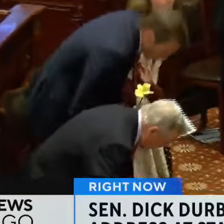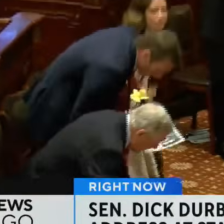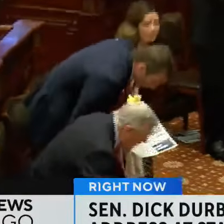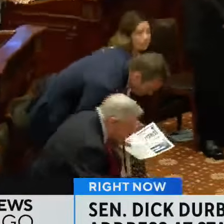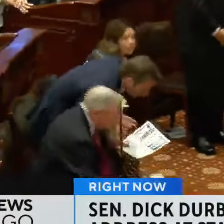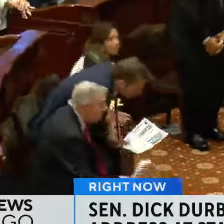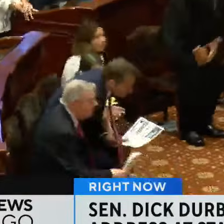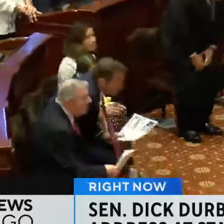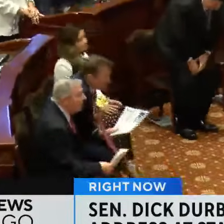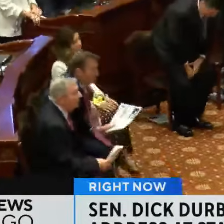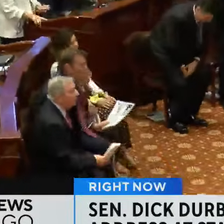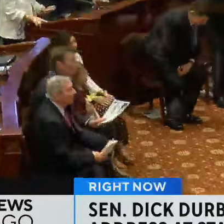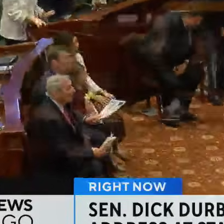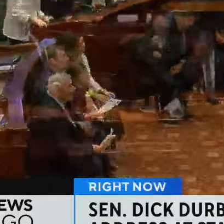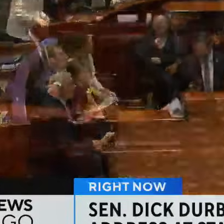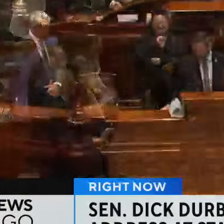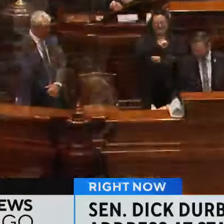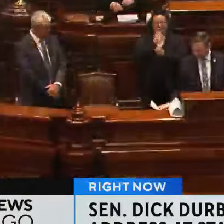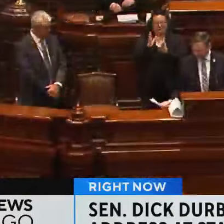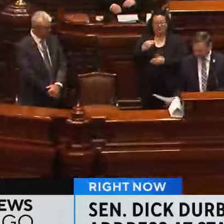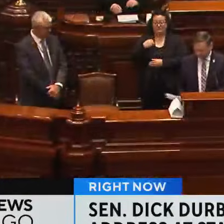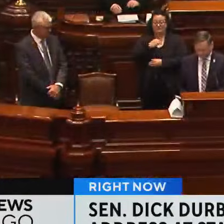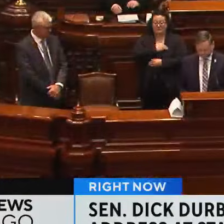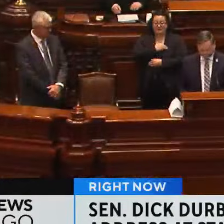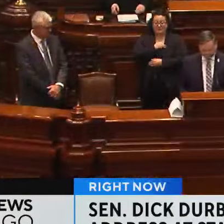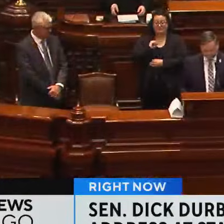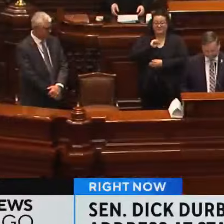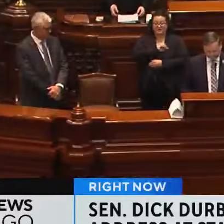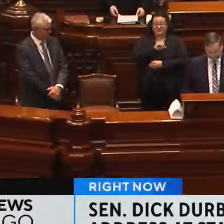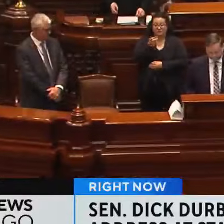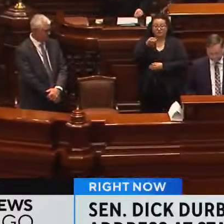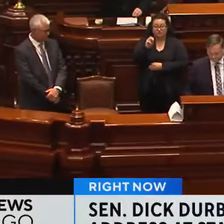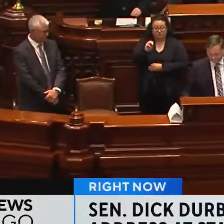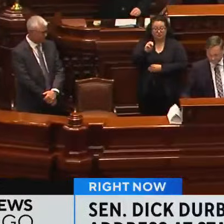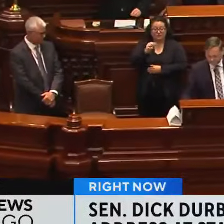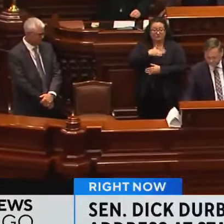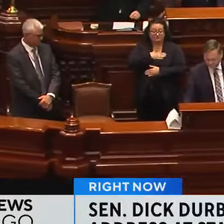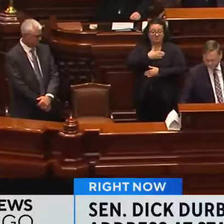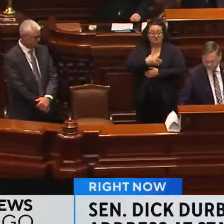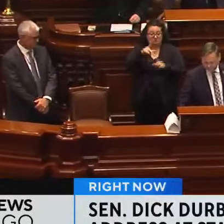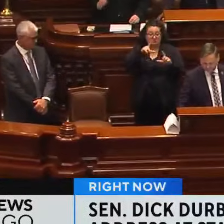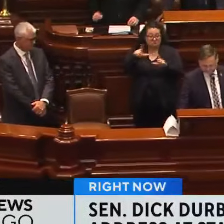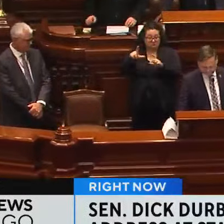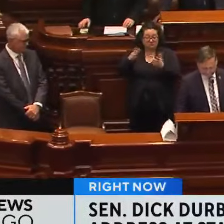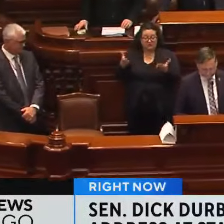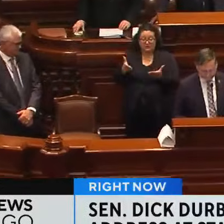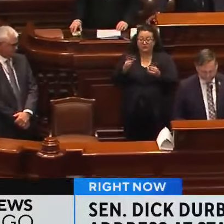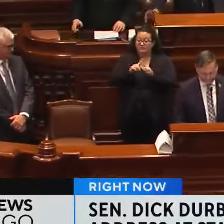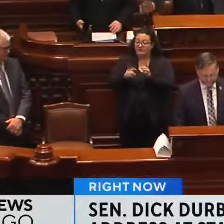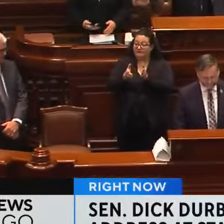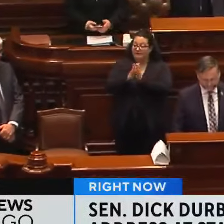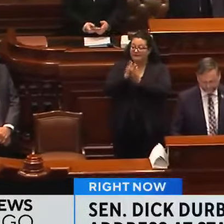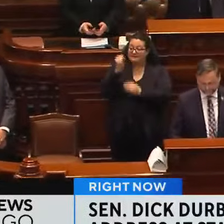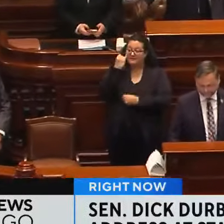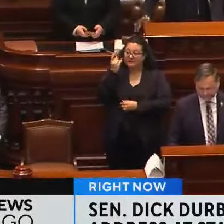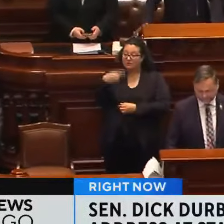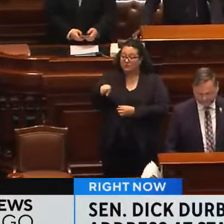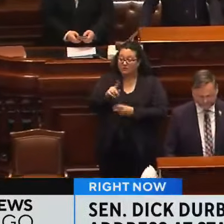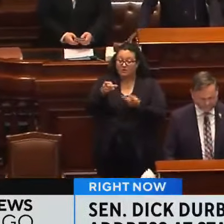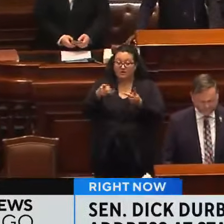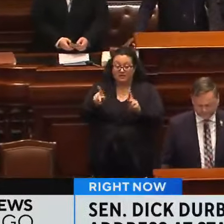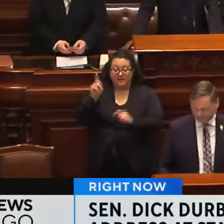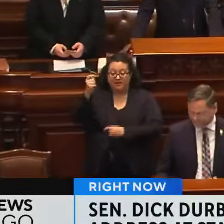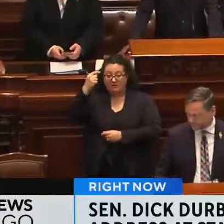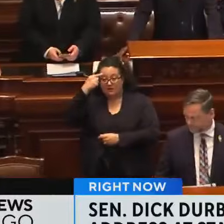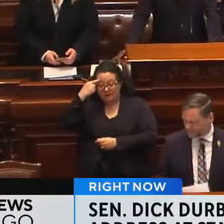Well done, Senator. Members, Senator Durbin has agreed to take photos in the well. I would ask if you would allow the